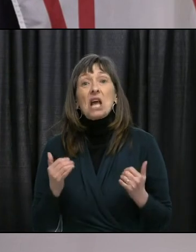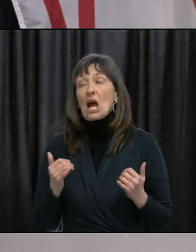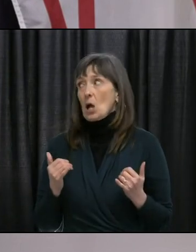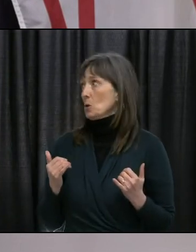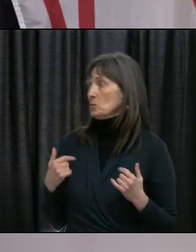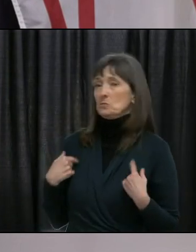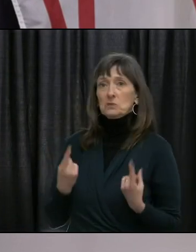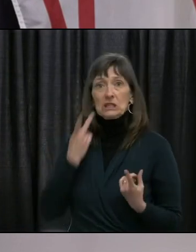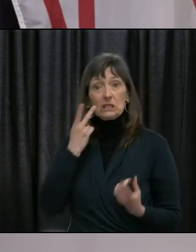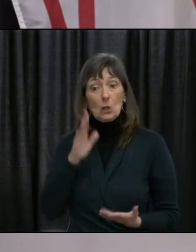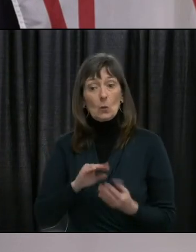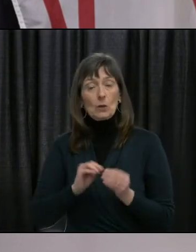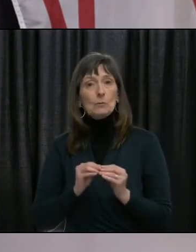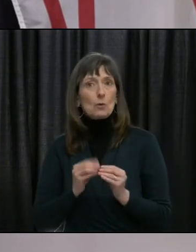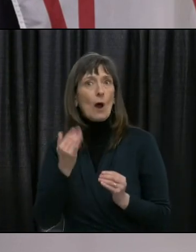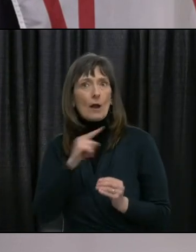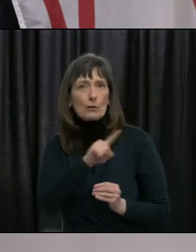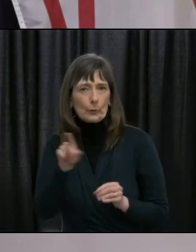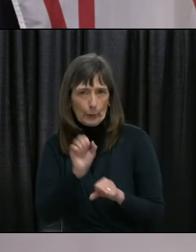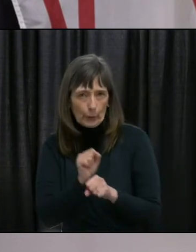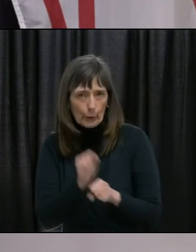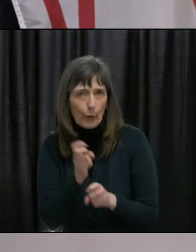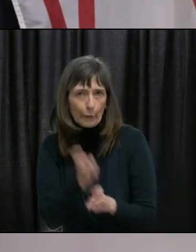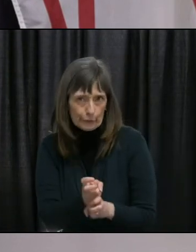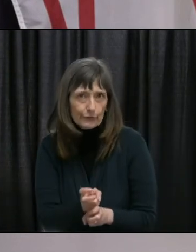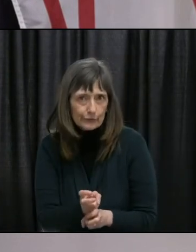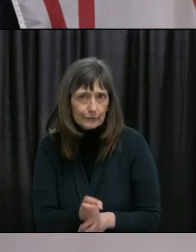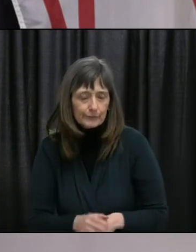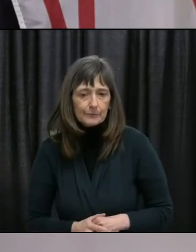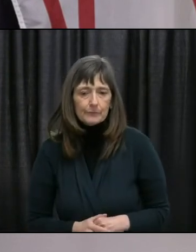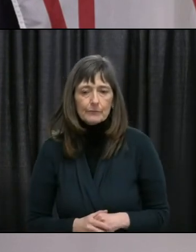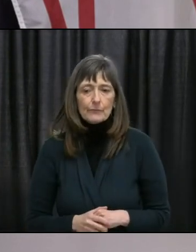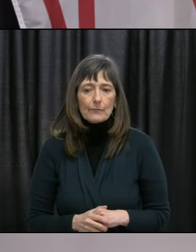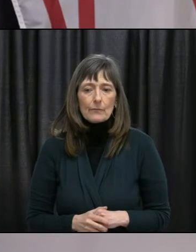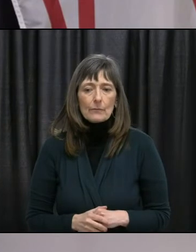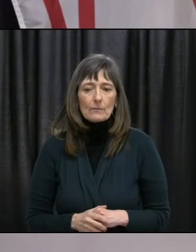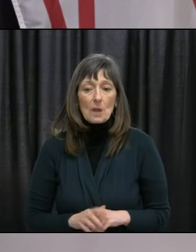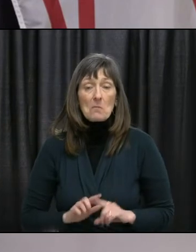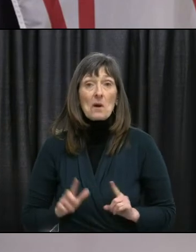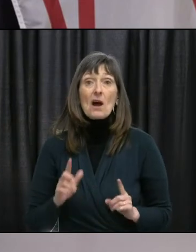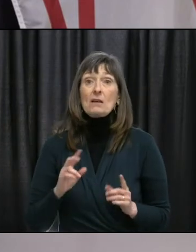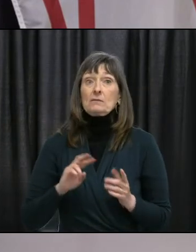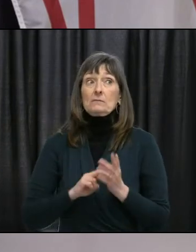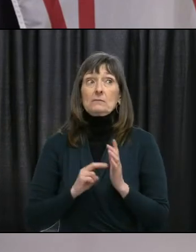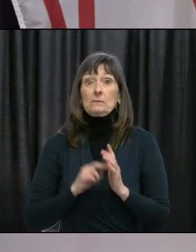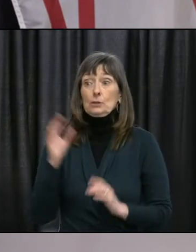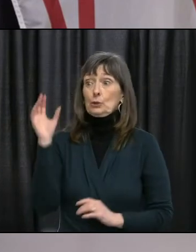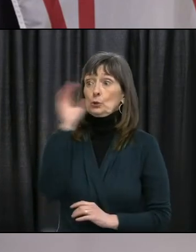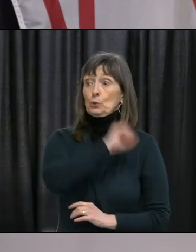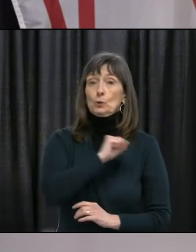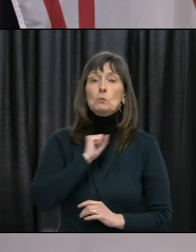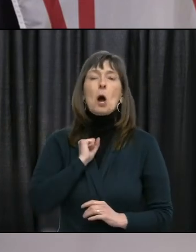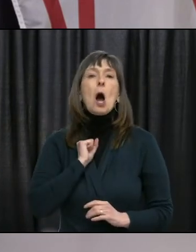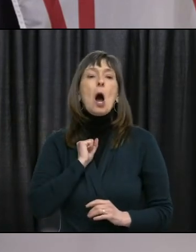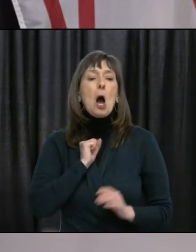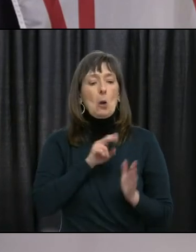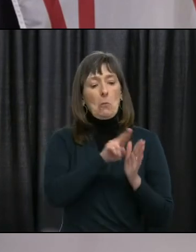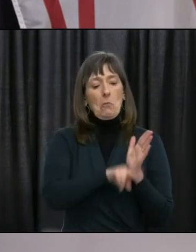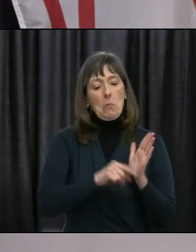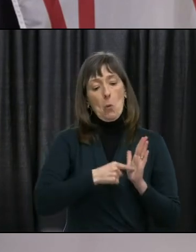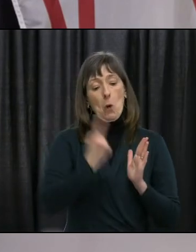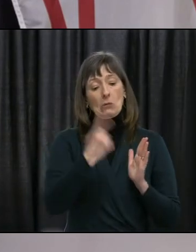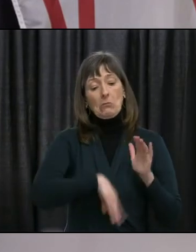that to some degree, but I think we certainly can't assume that cluster was